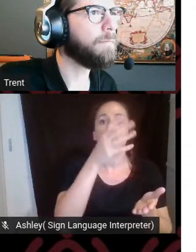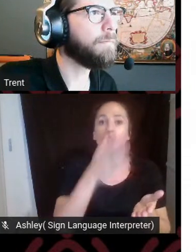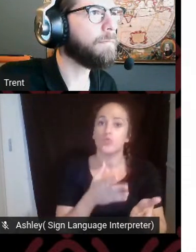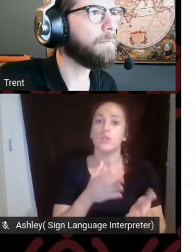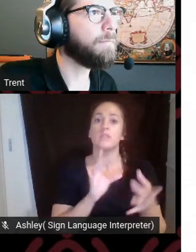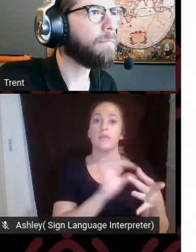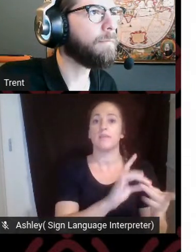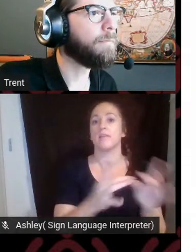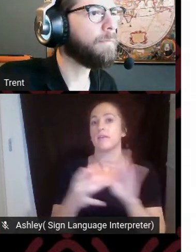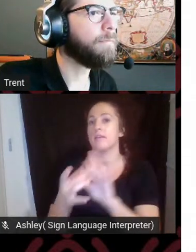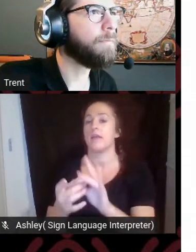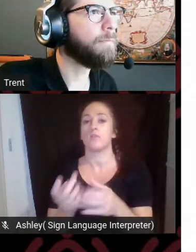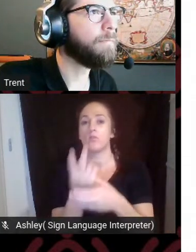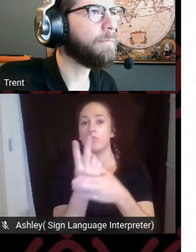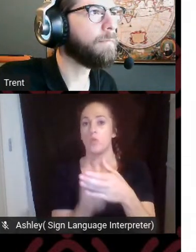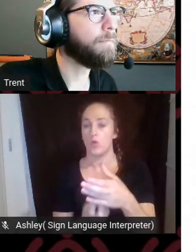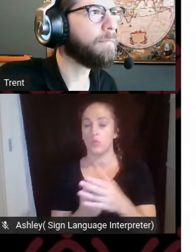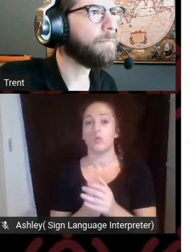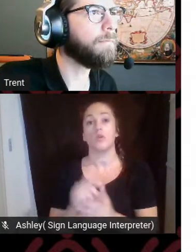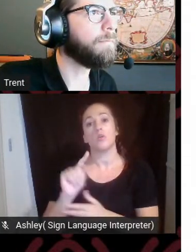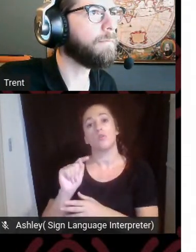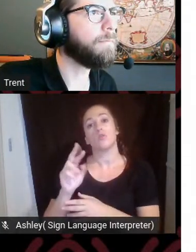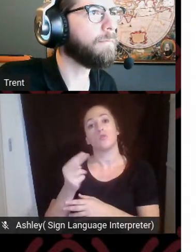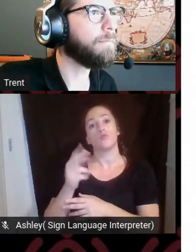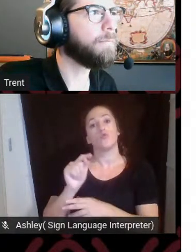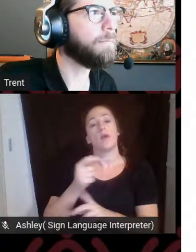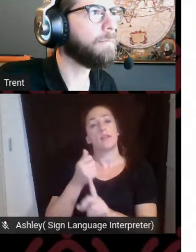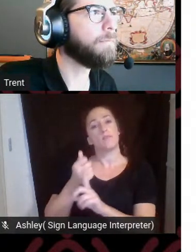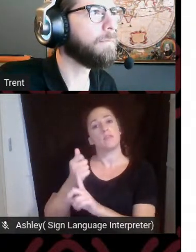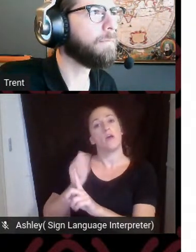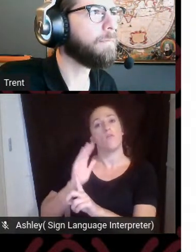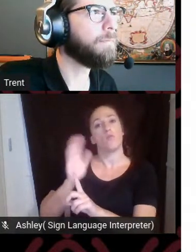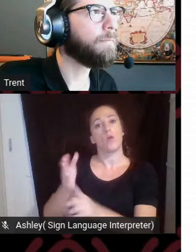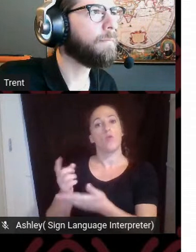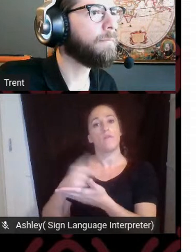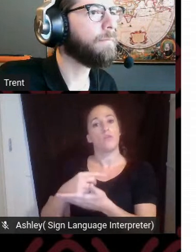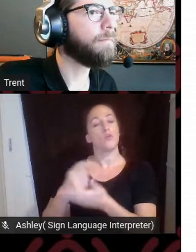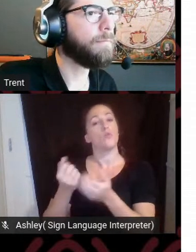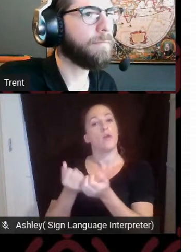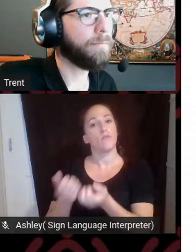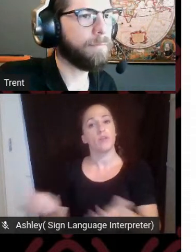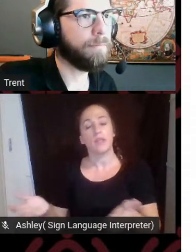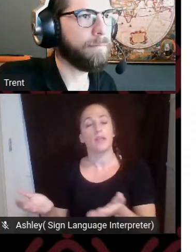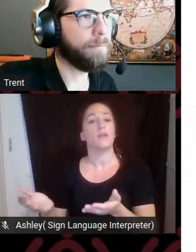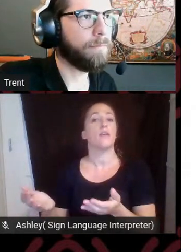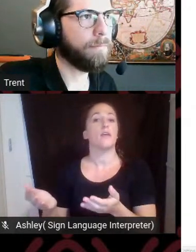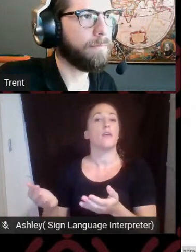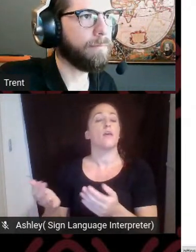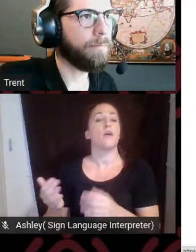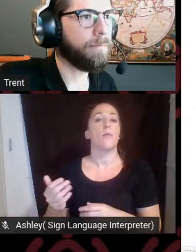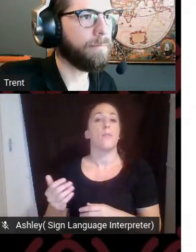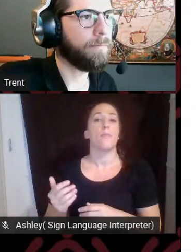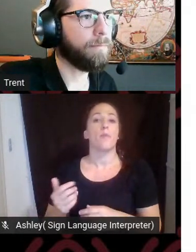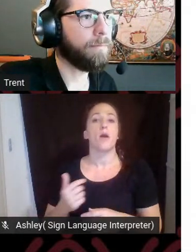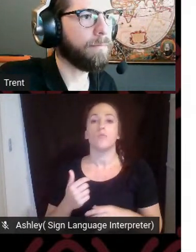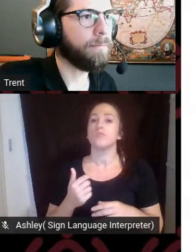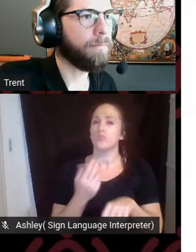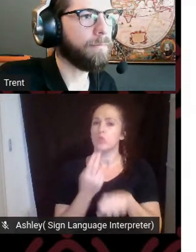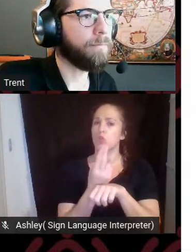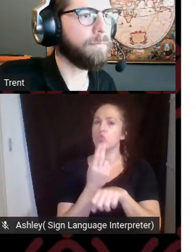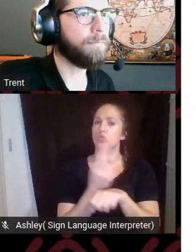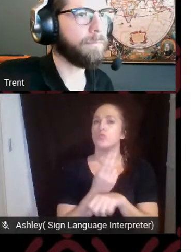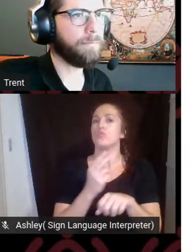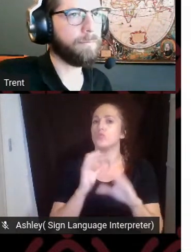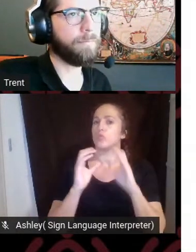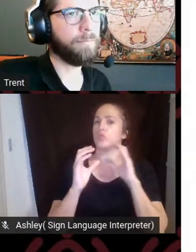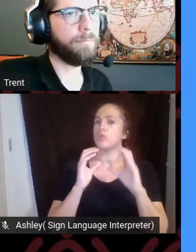you an overview of some of these applications today. So we're going to quickly go through some of the things that we use to